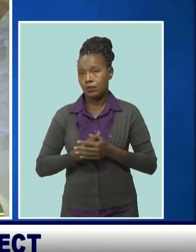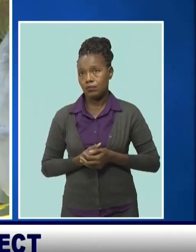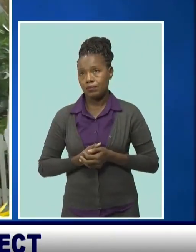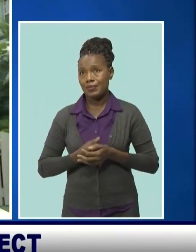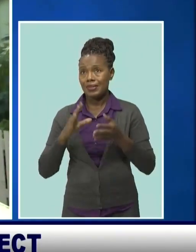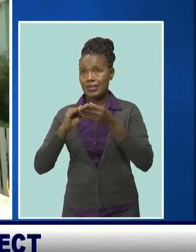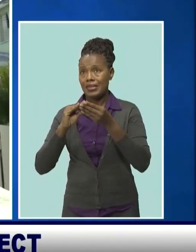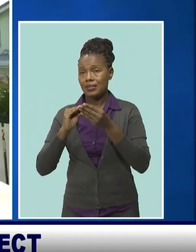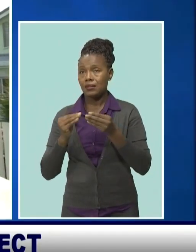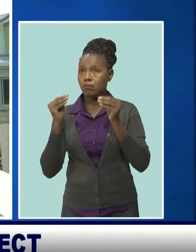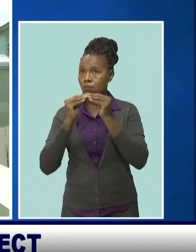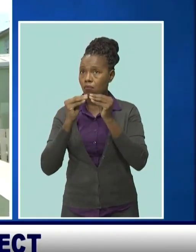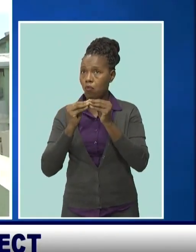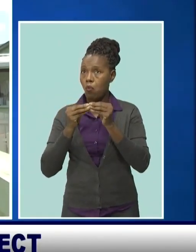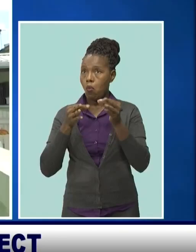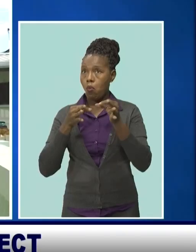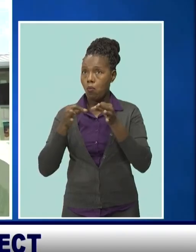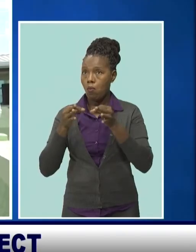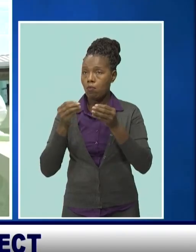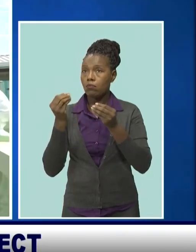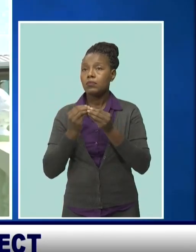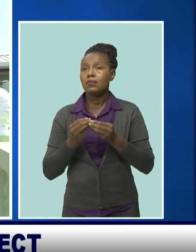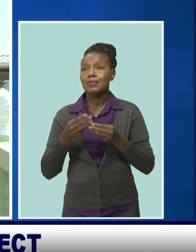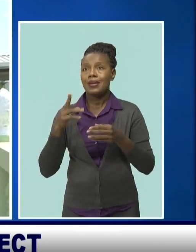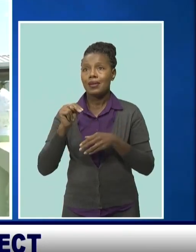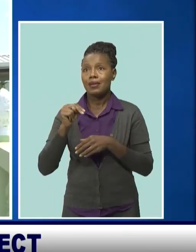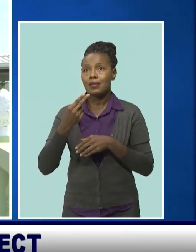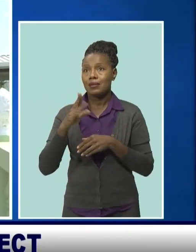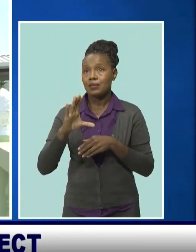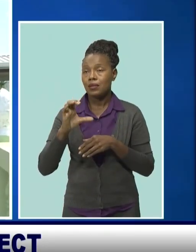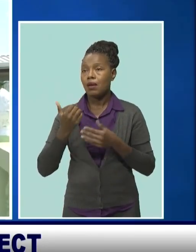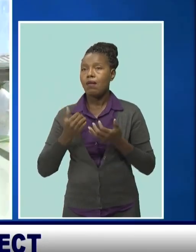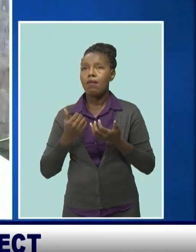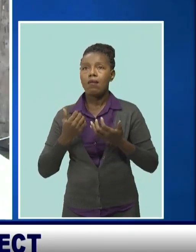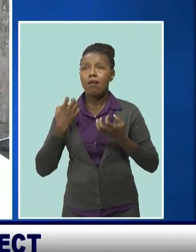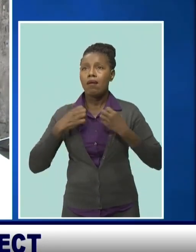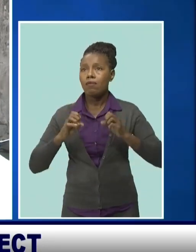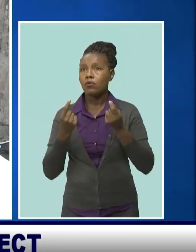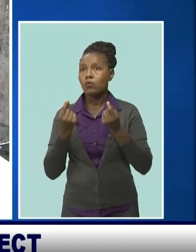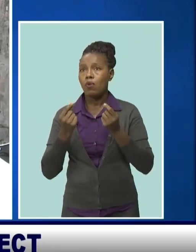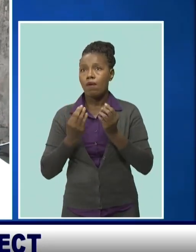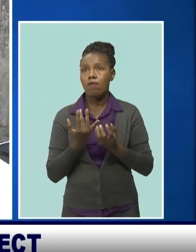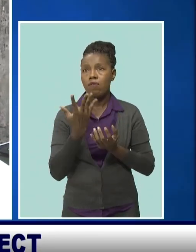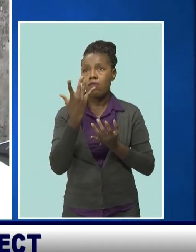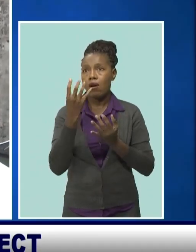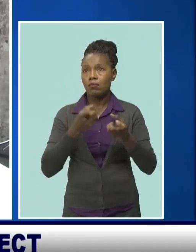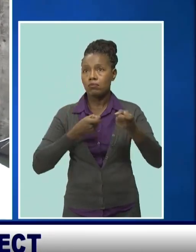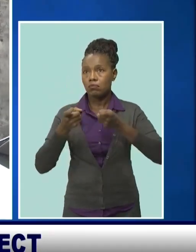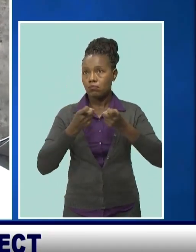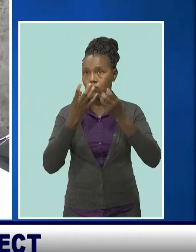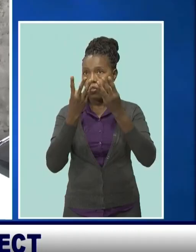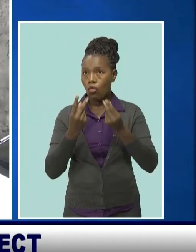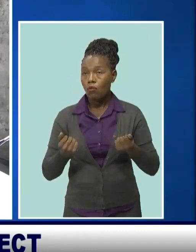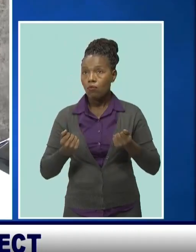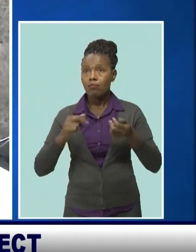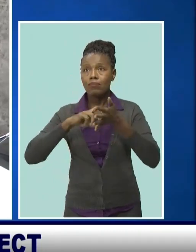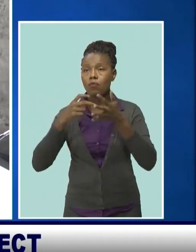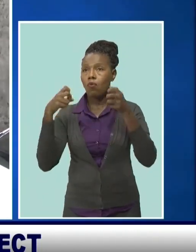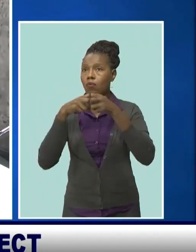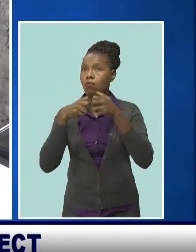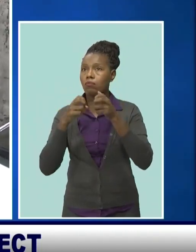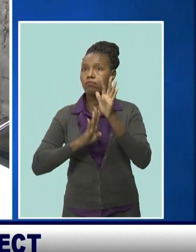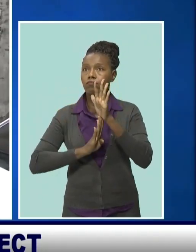been given on the National Housing Corporation's effort to stamp out fires in its units. The project involves the upgrading of the